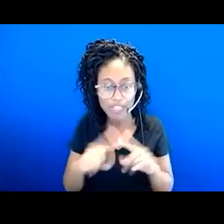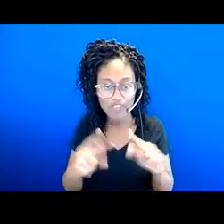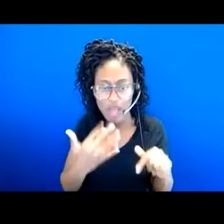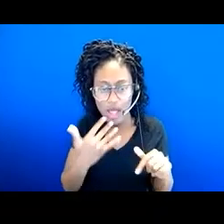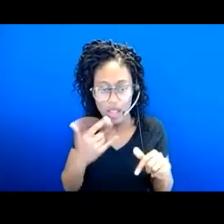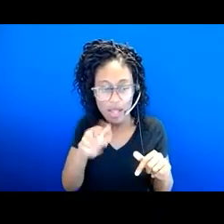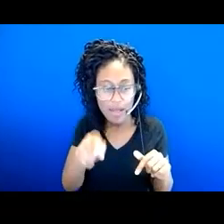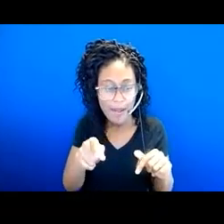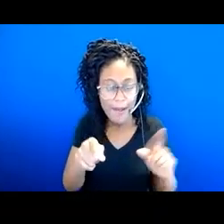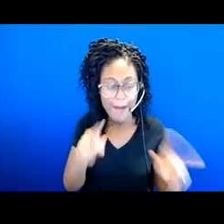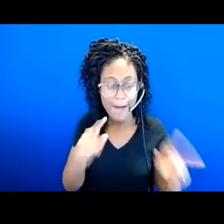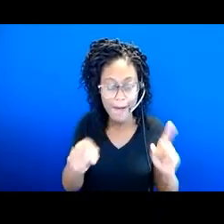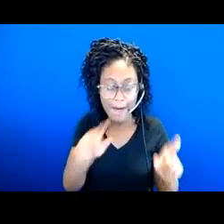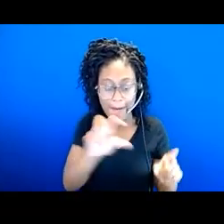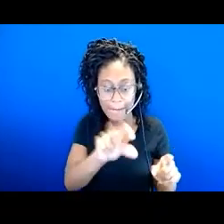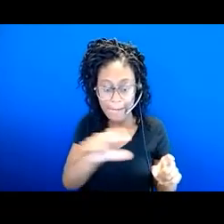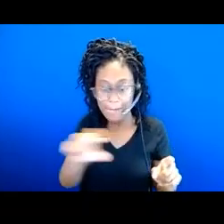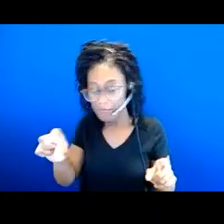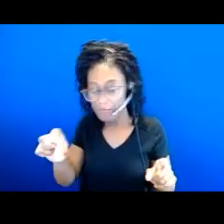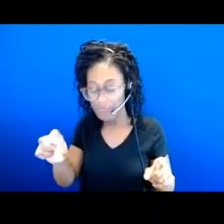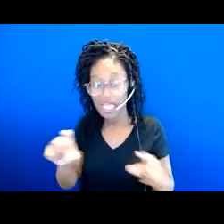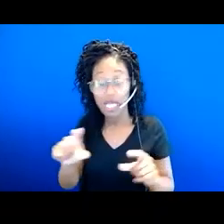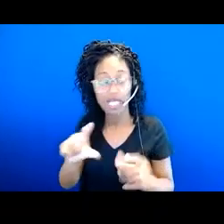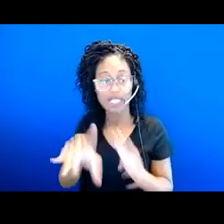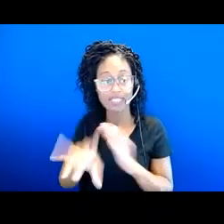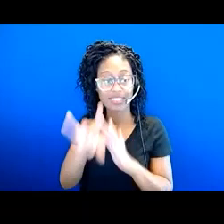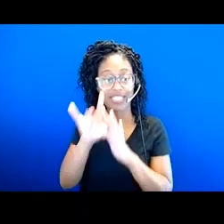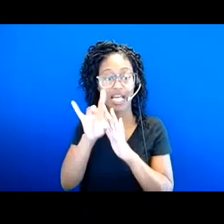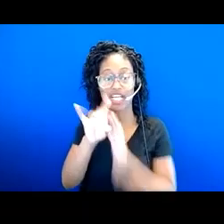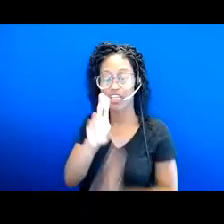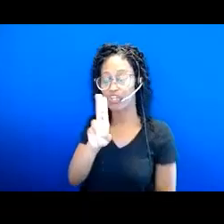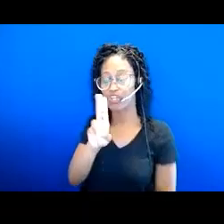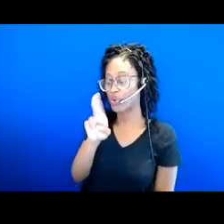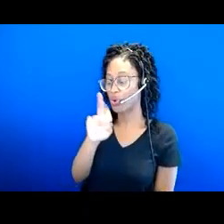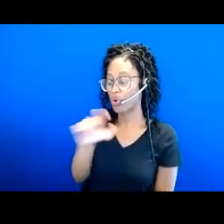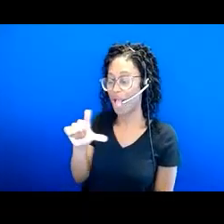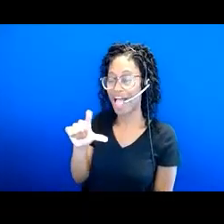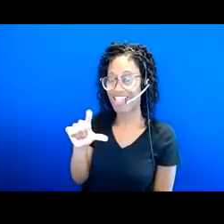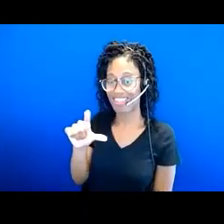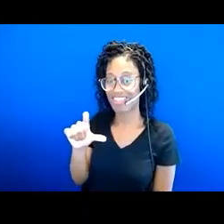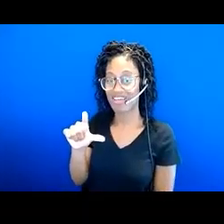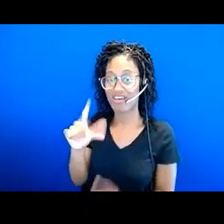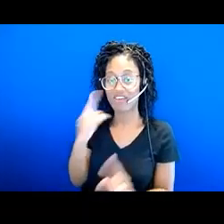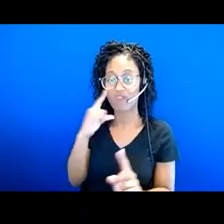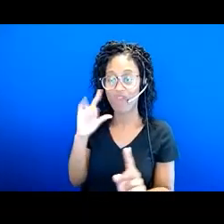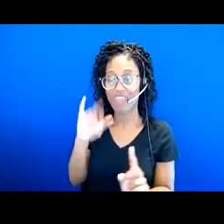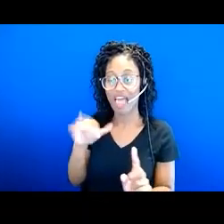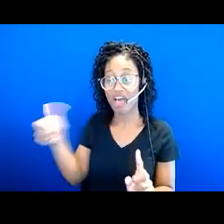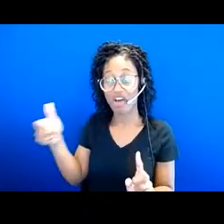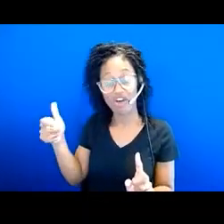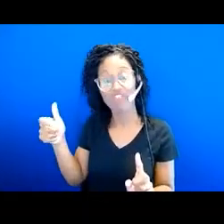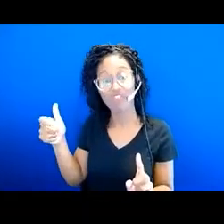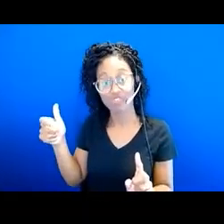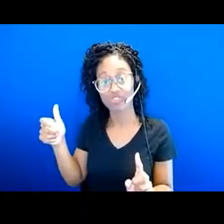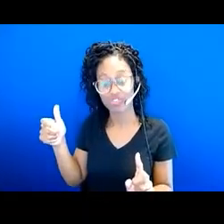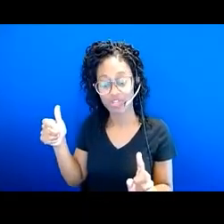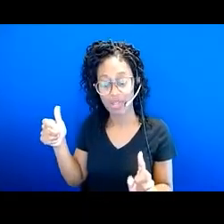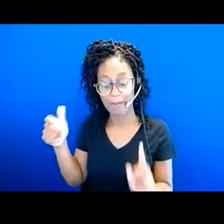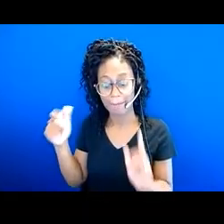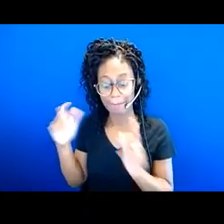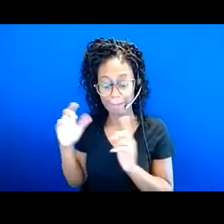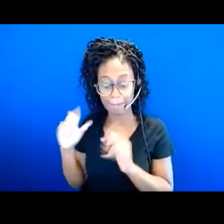you just go to the URL of the page you want to include